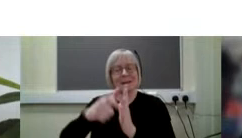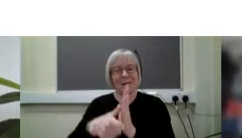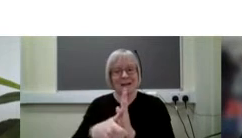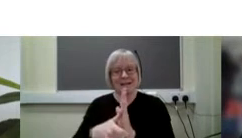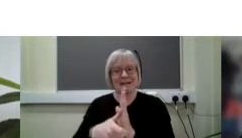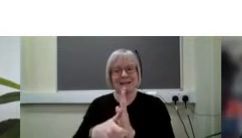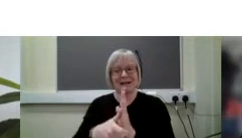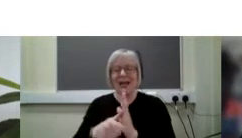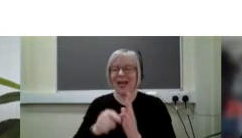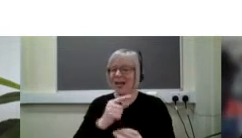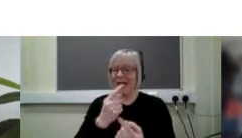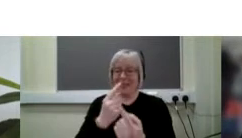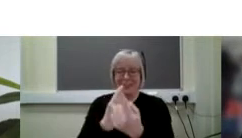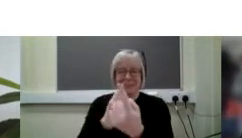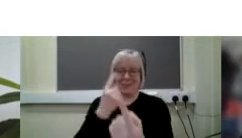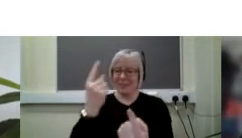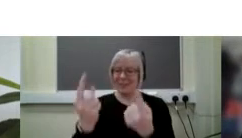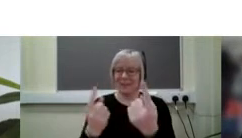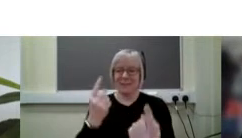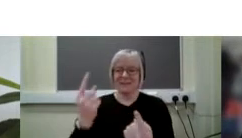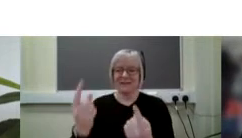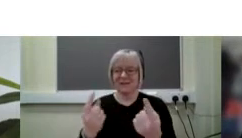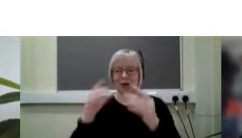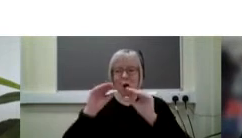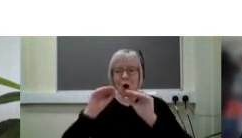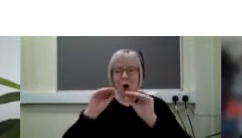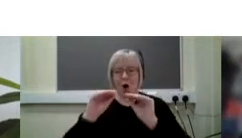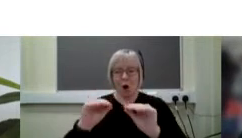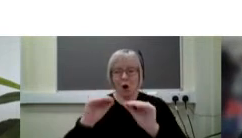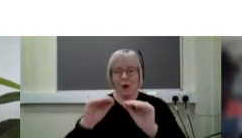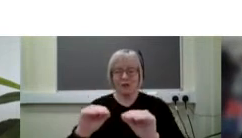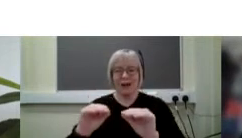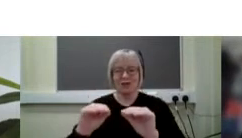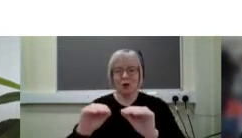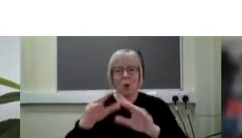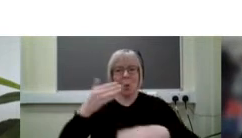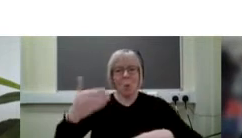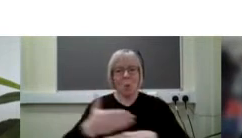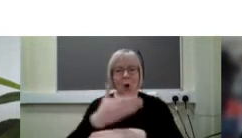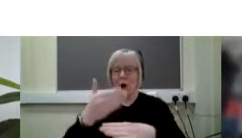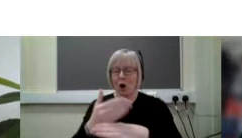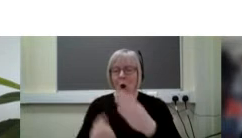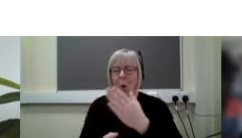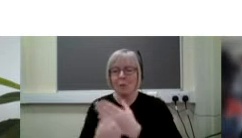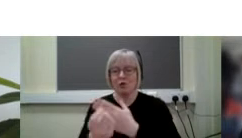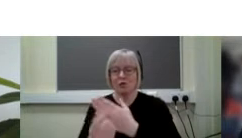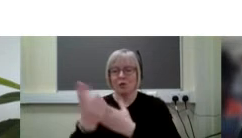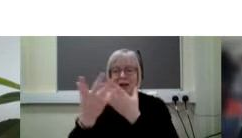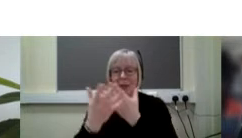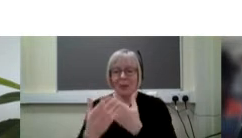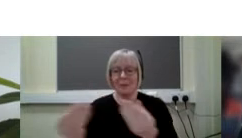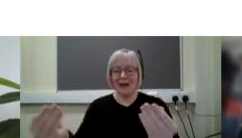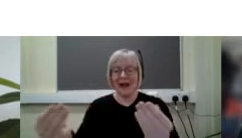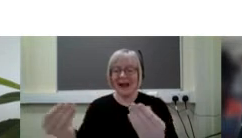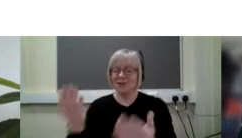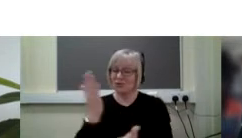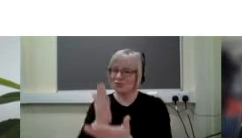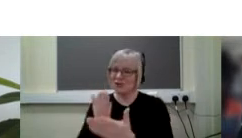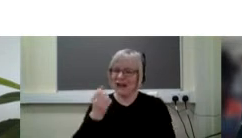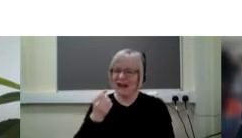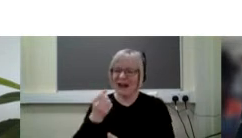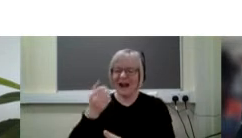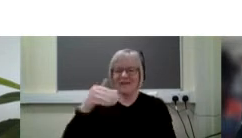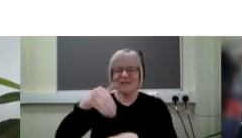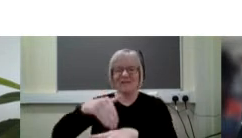people, lost education and work opportunities, and this had a really big impact on people's hopes and future